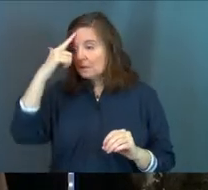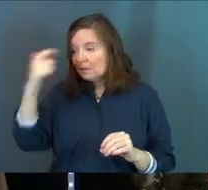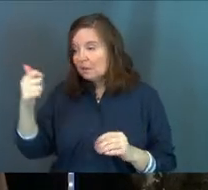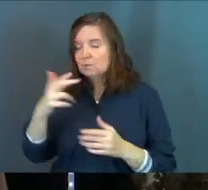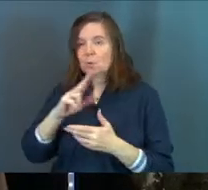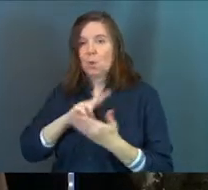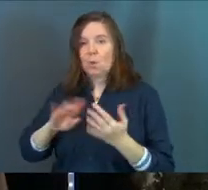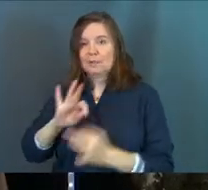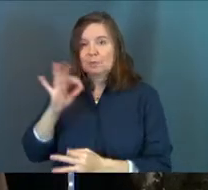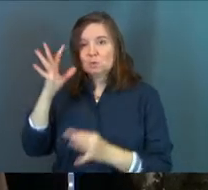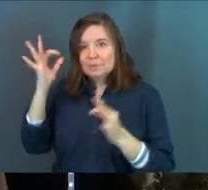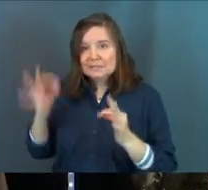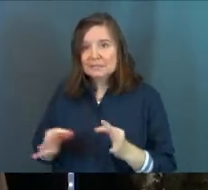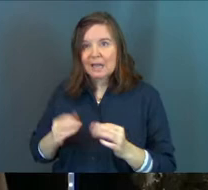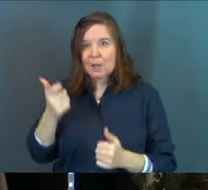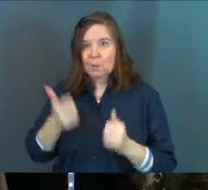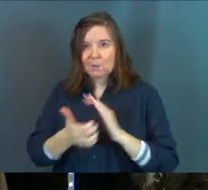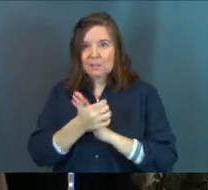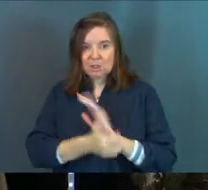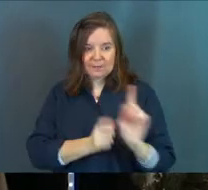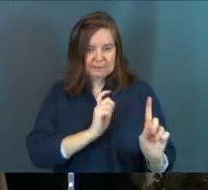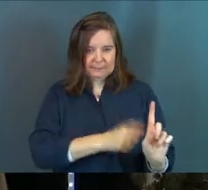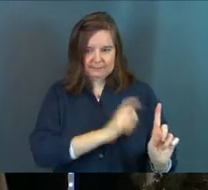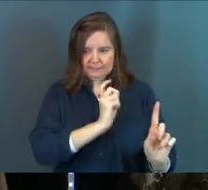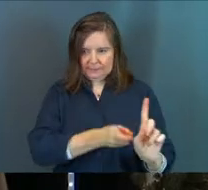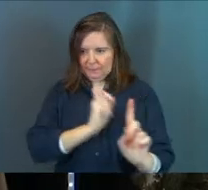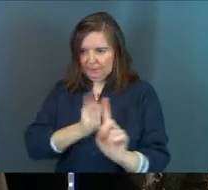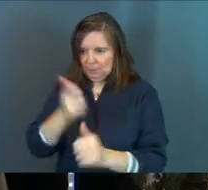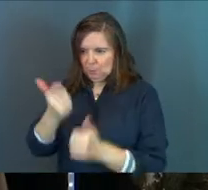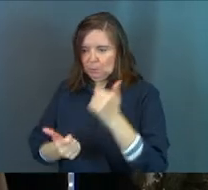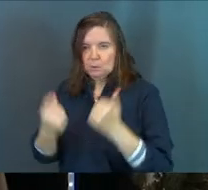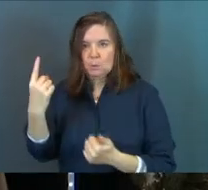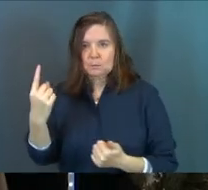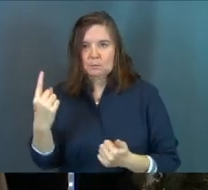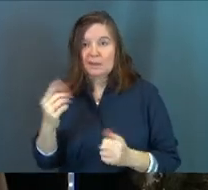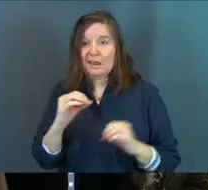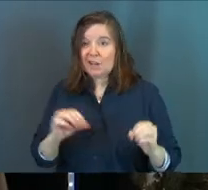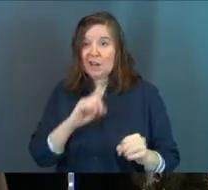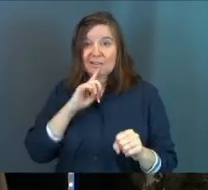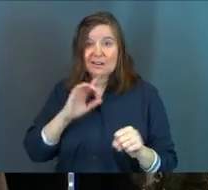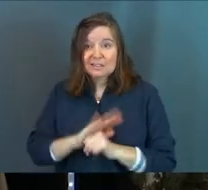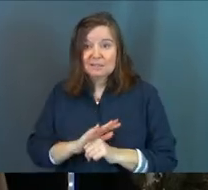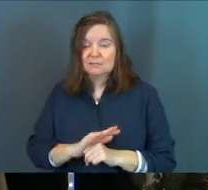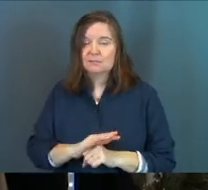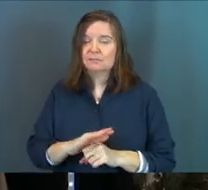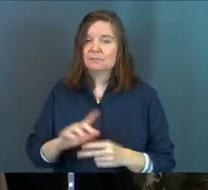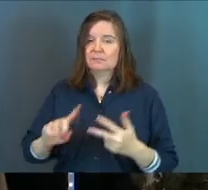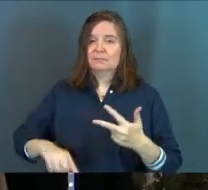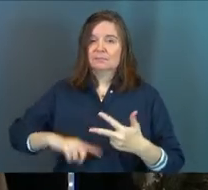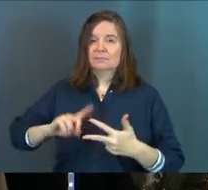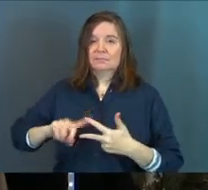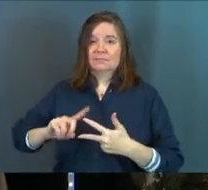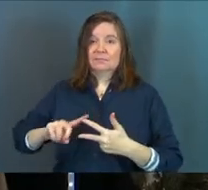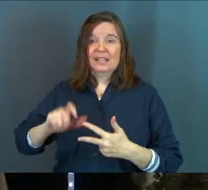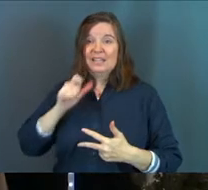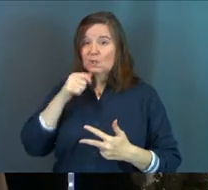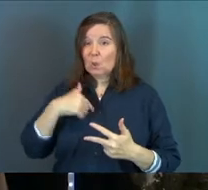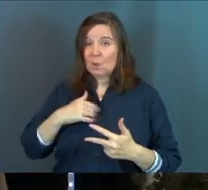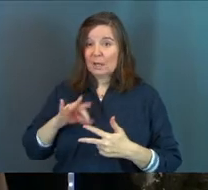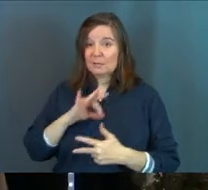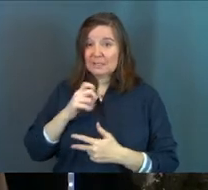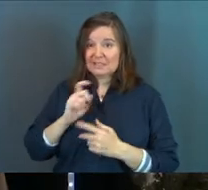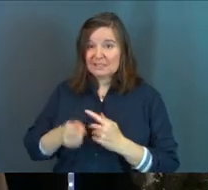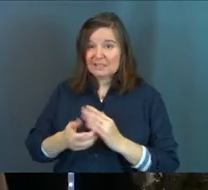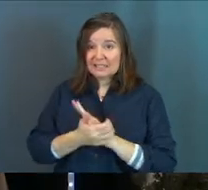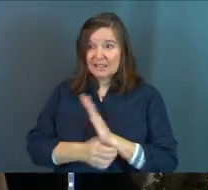Spirit to determine what kind of gifts you get. None of them will be guaranteed. Next, if I don't have spiritual gifts, does that mean I'm not going to heaven? So let's